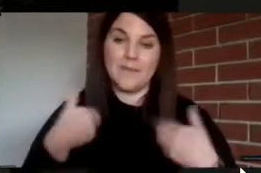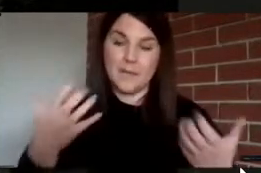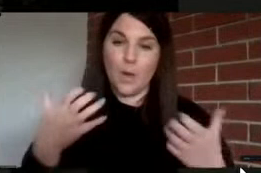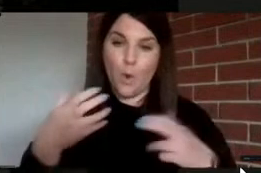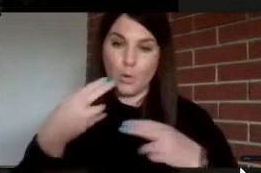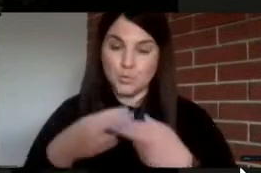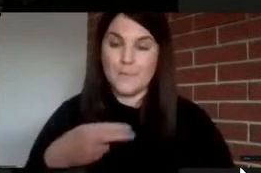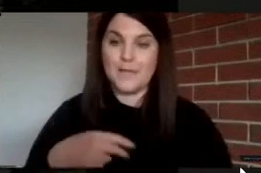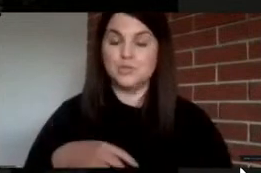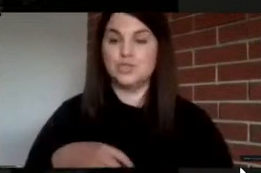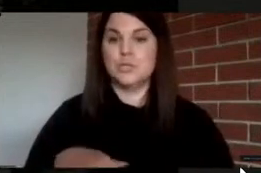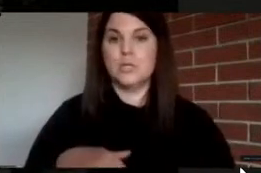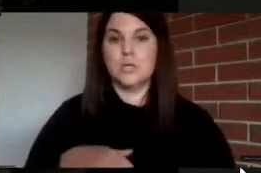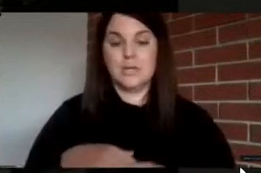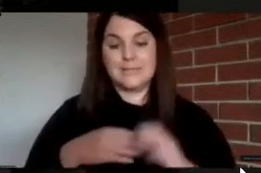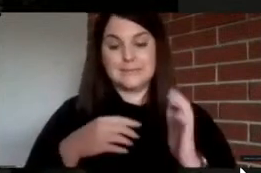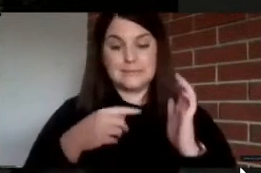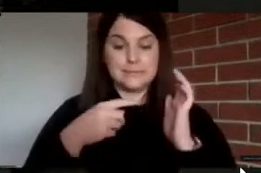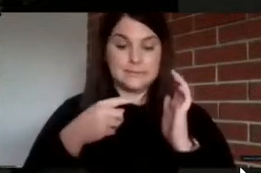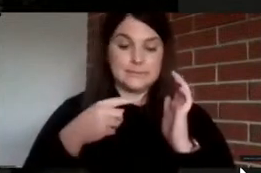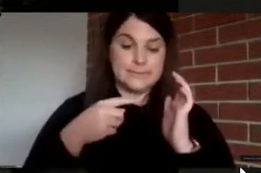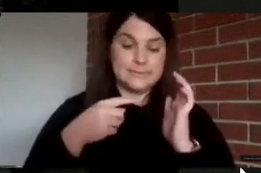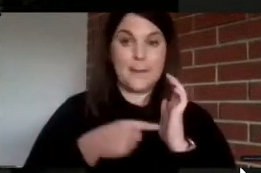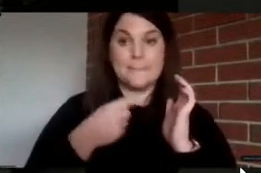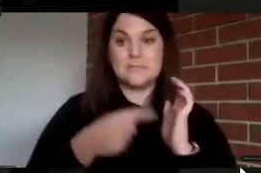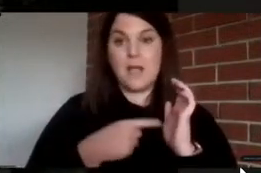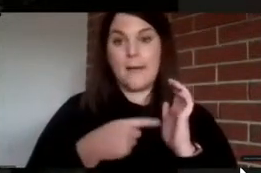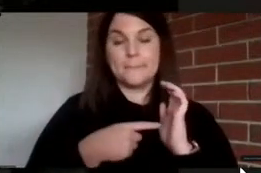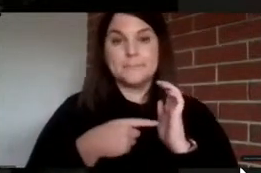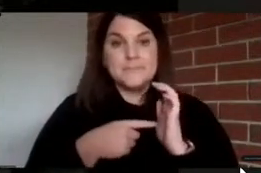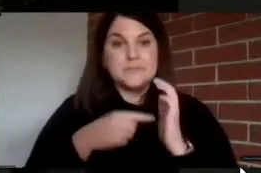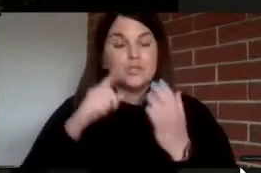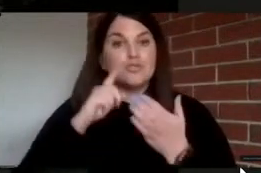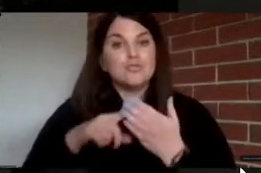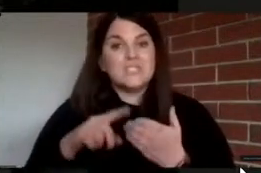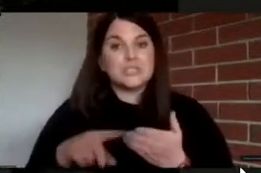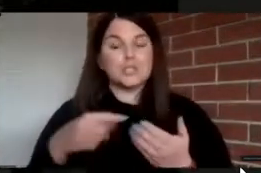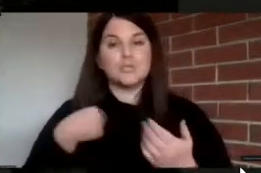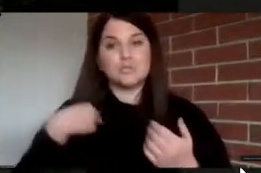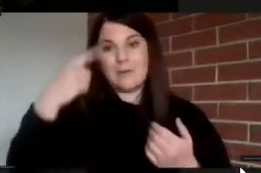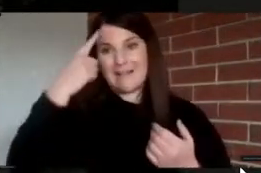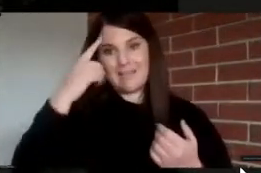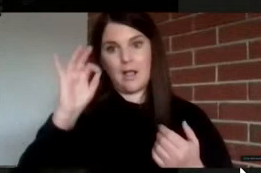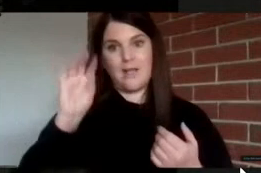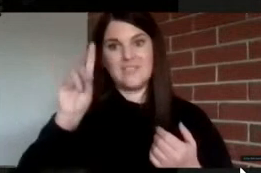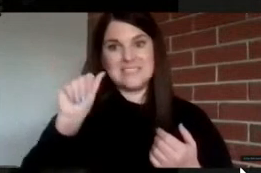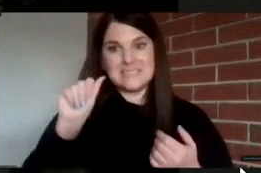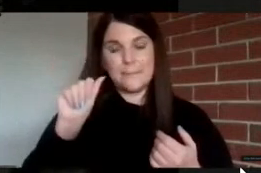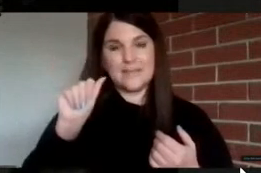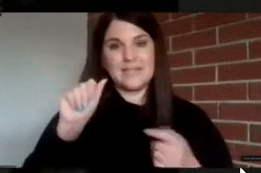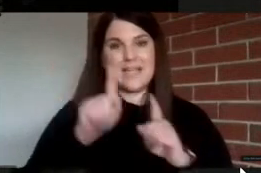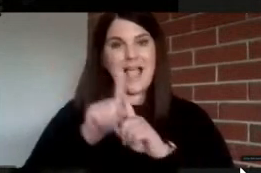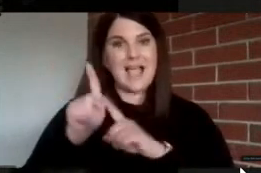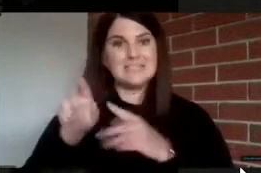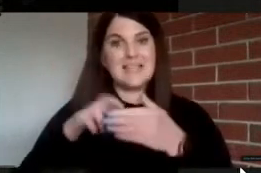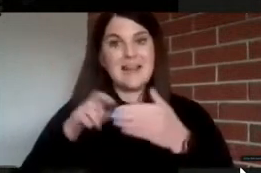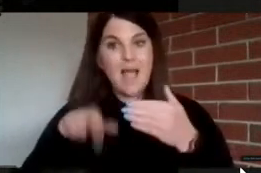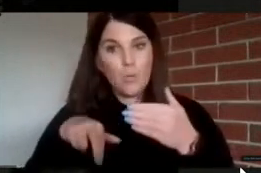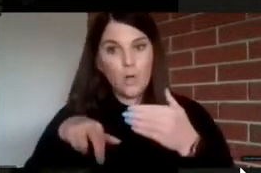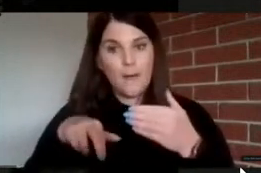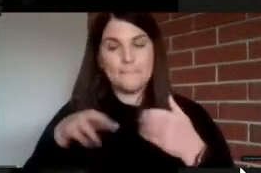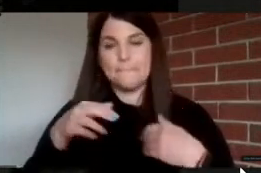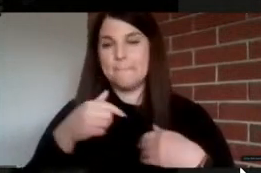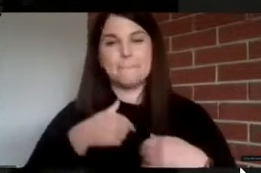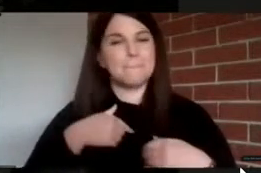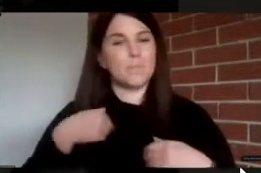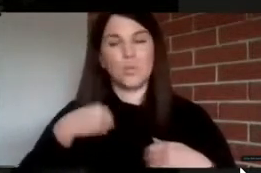is sometimes in research, we think of disability as an outcome and we don't always